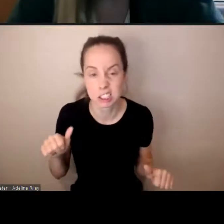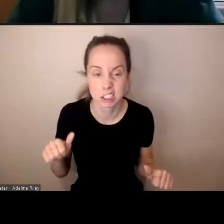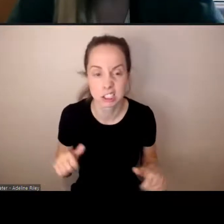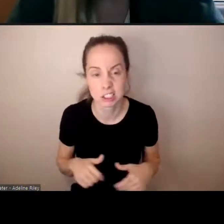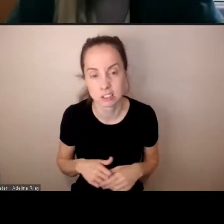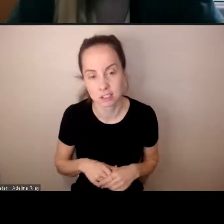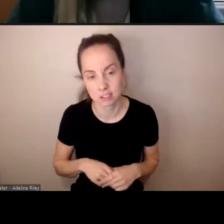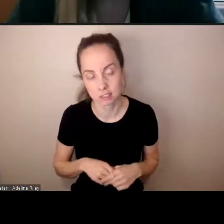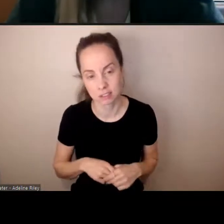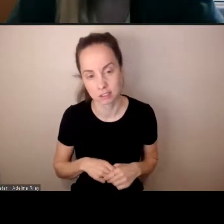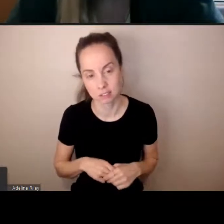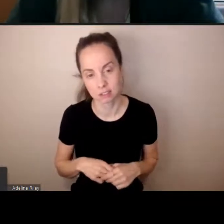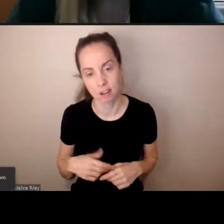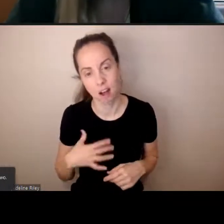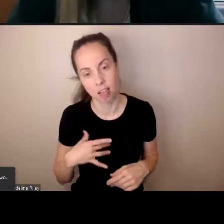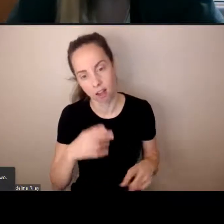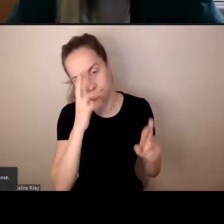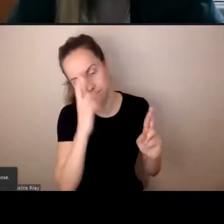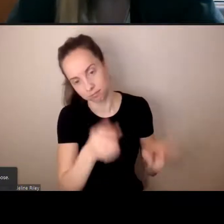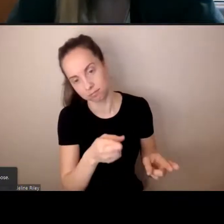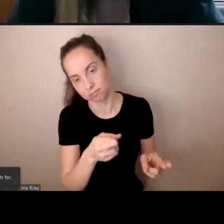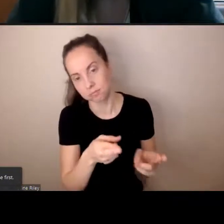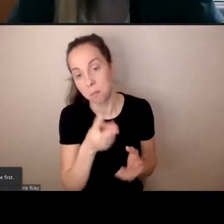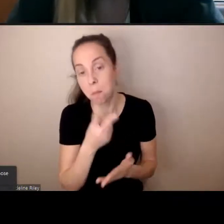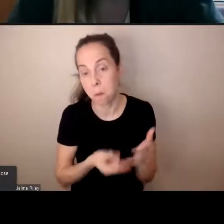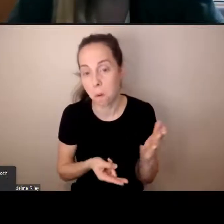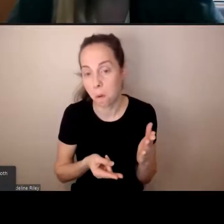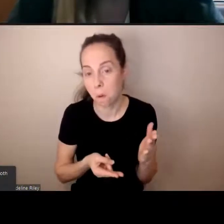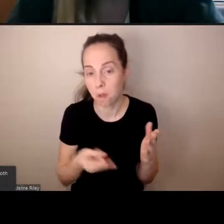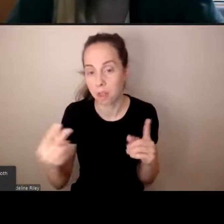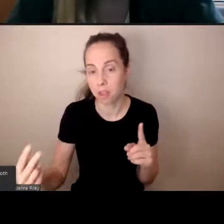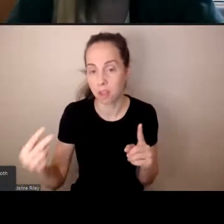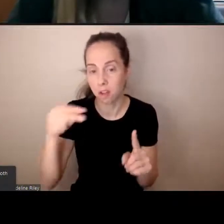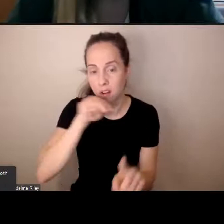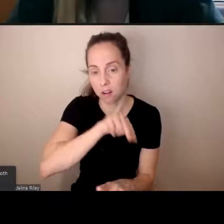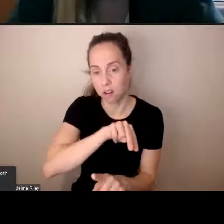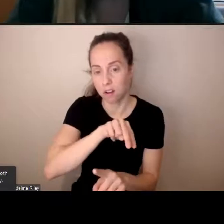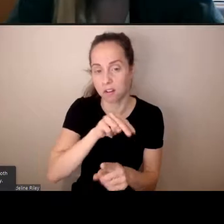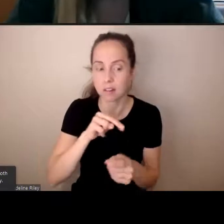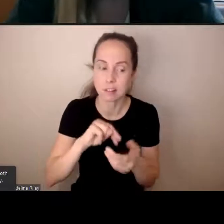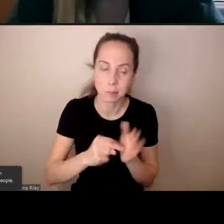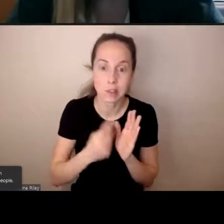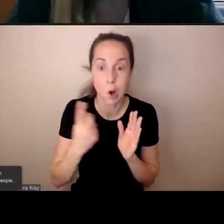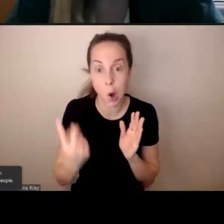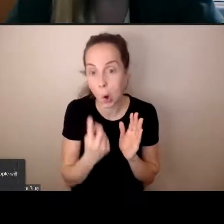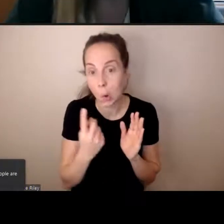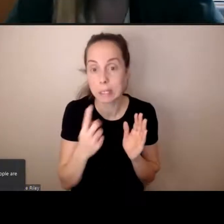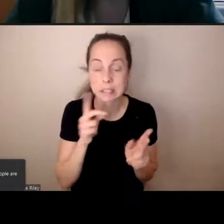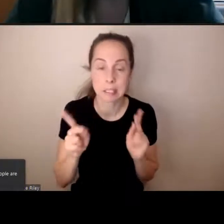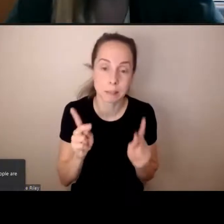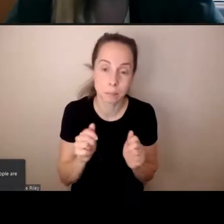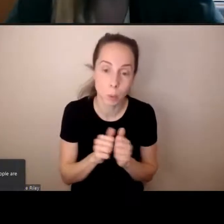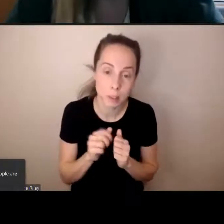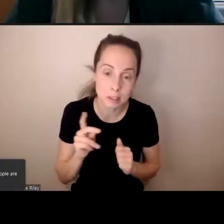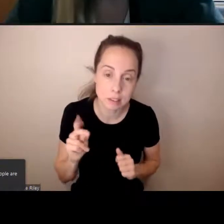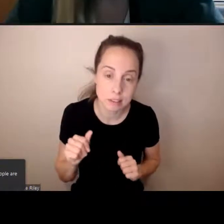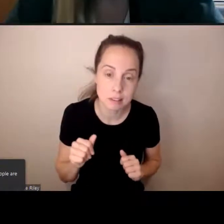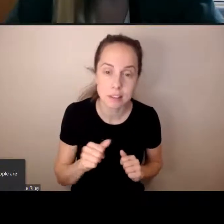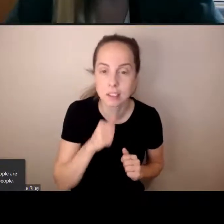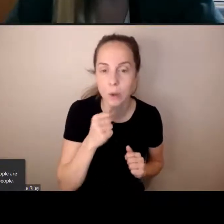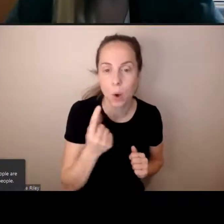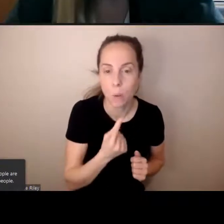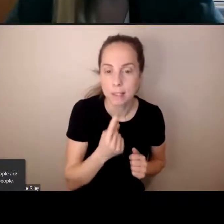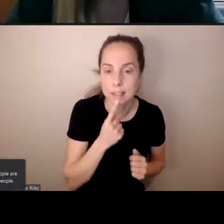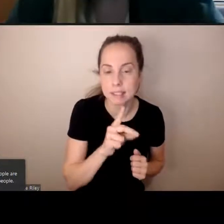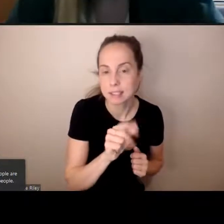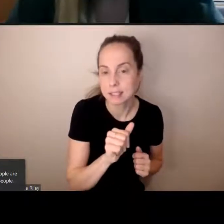of show respect to both perspectives. So I don't always say people with disabilities, and I don't always say disabled people. I